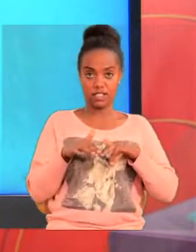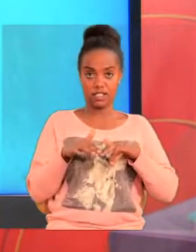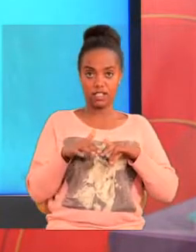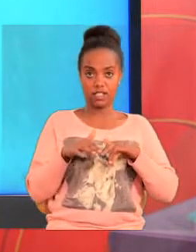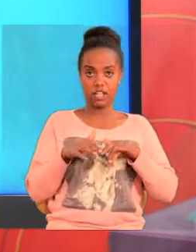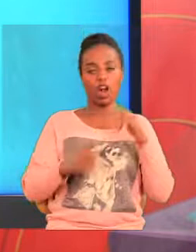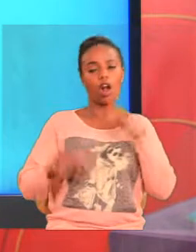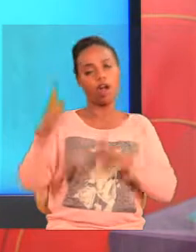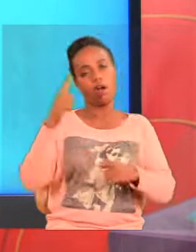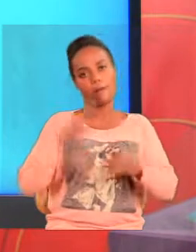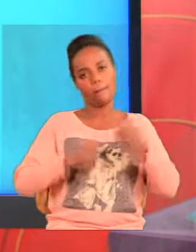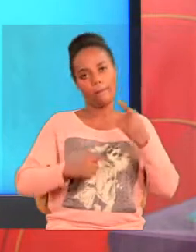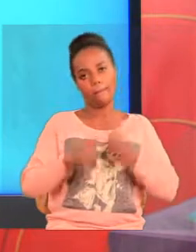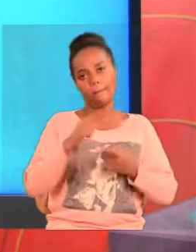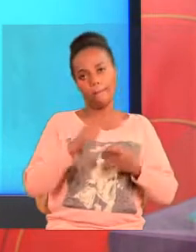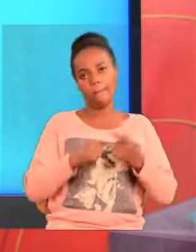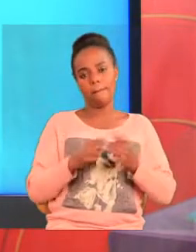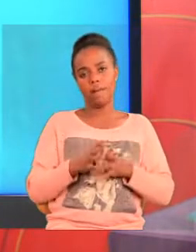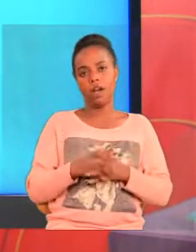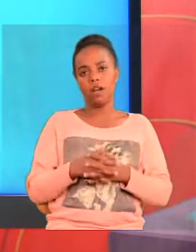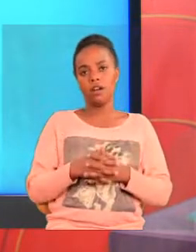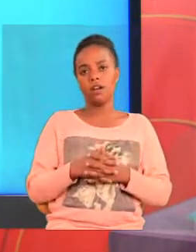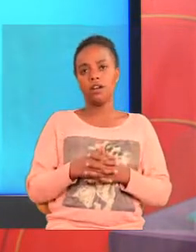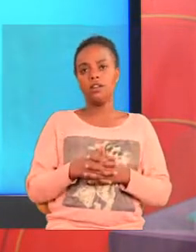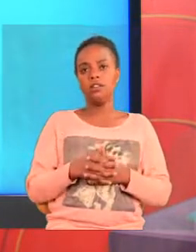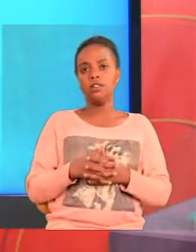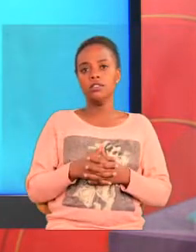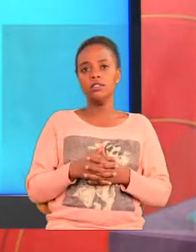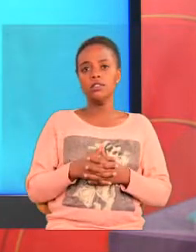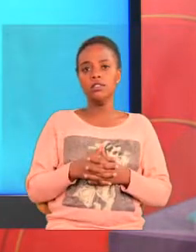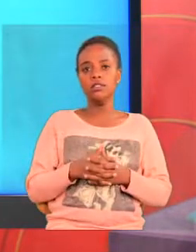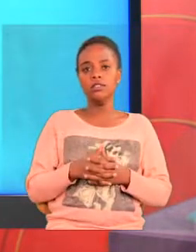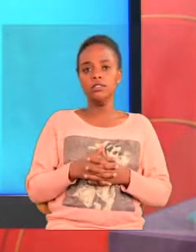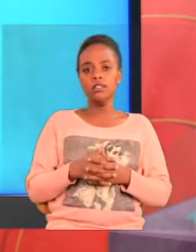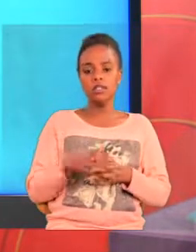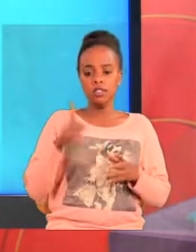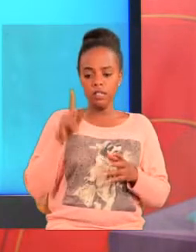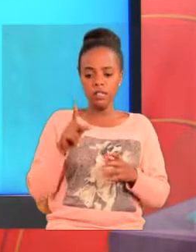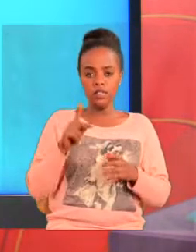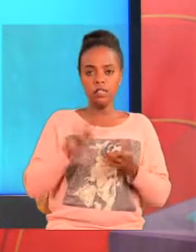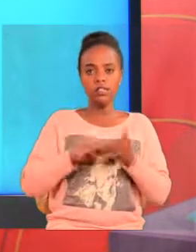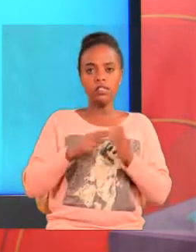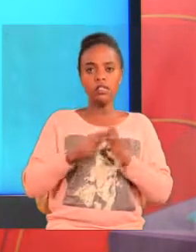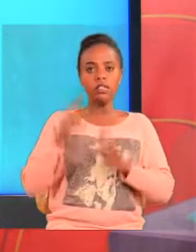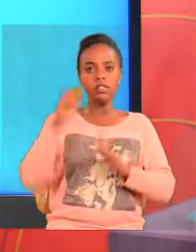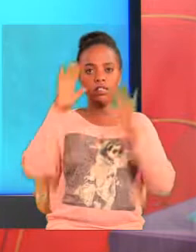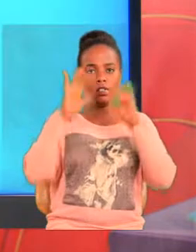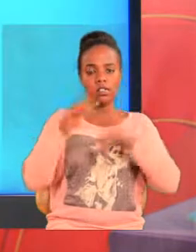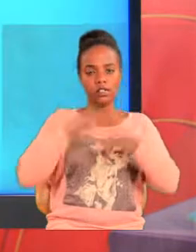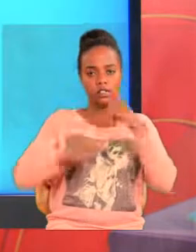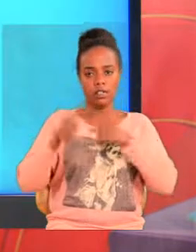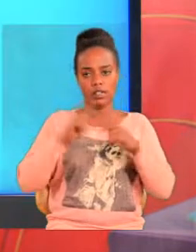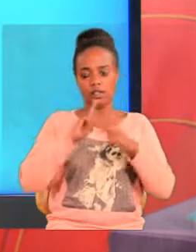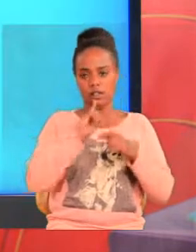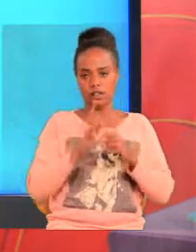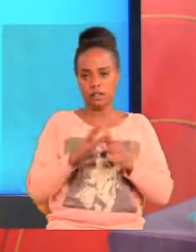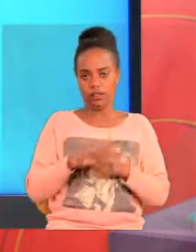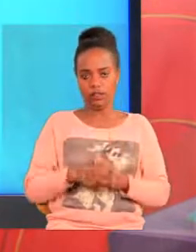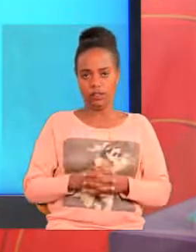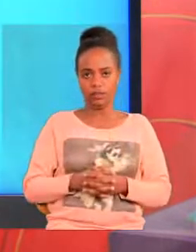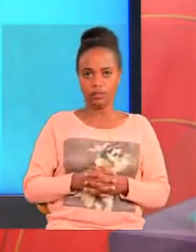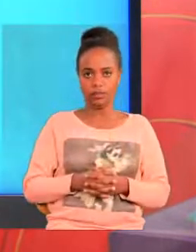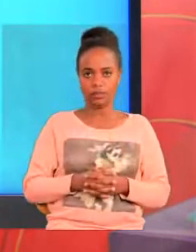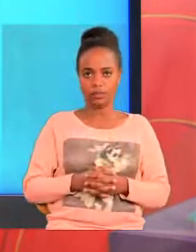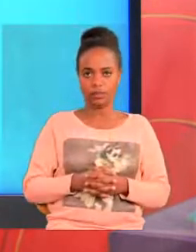rain comes. Let's assume P to be the rain comes. Okay,